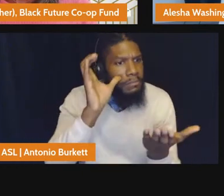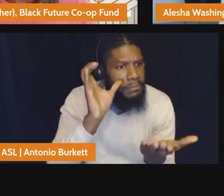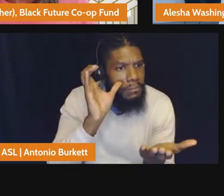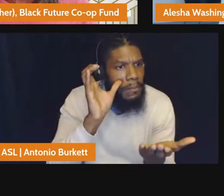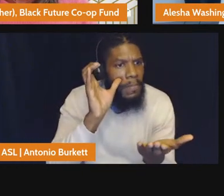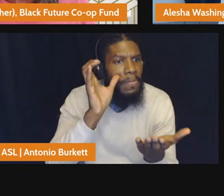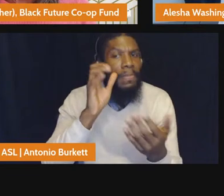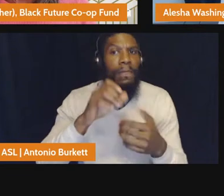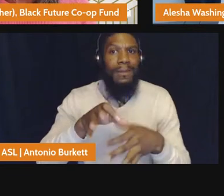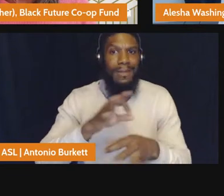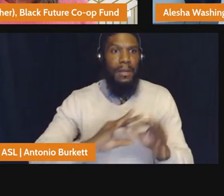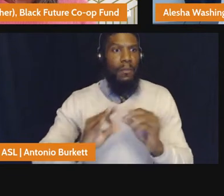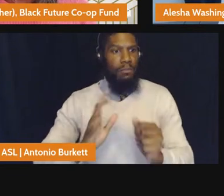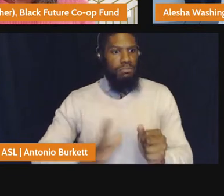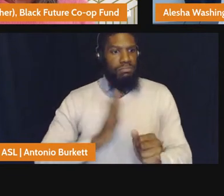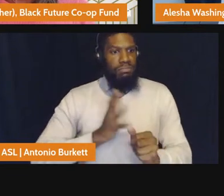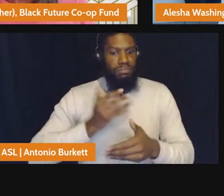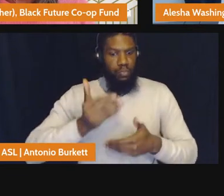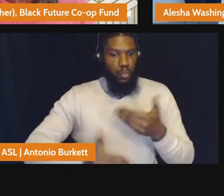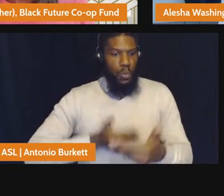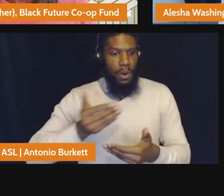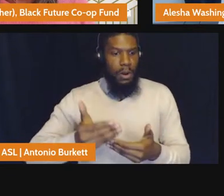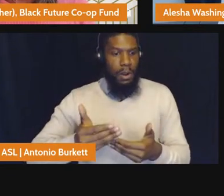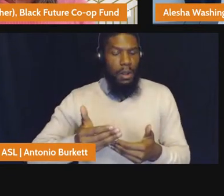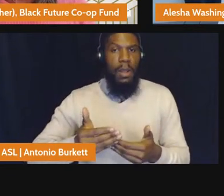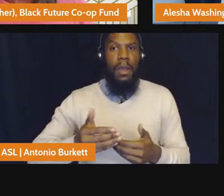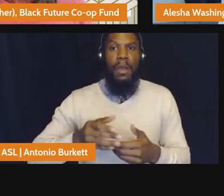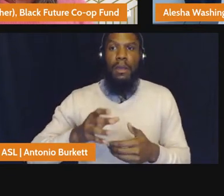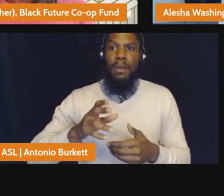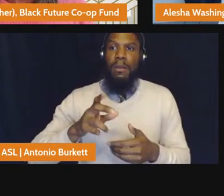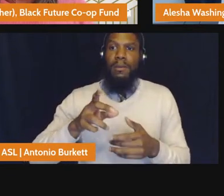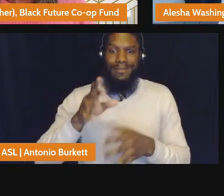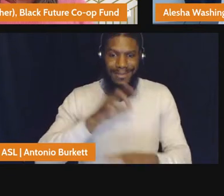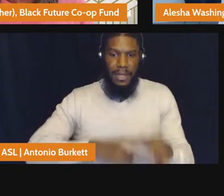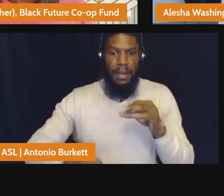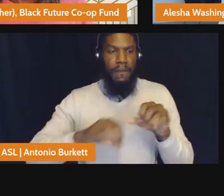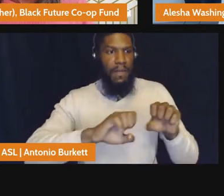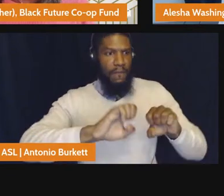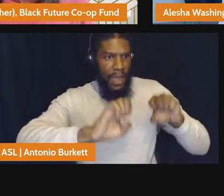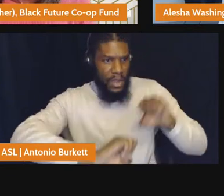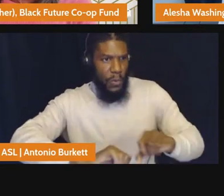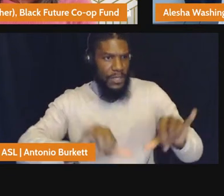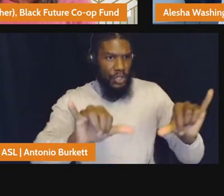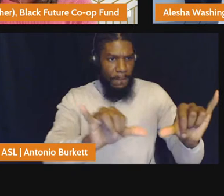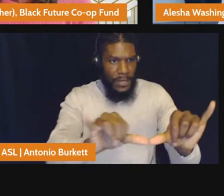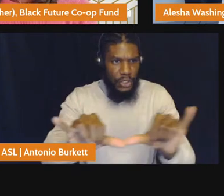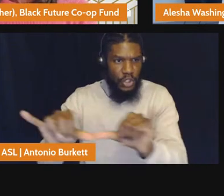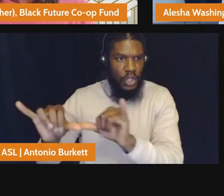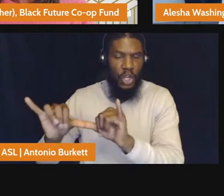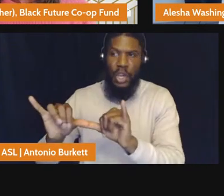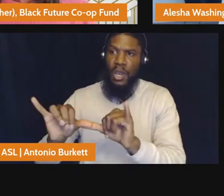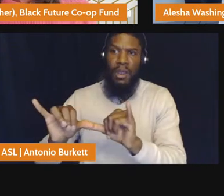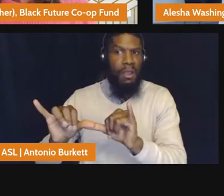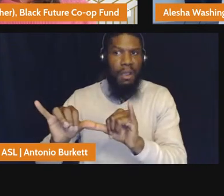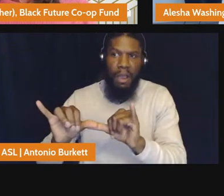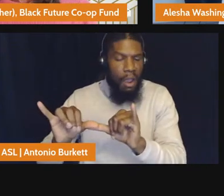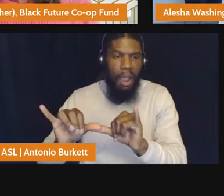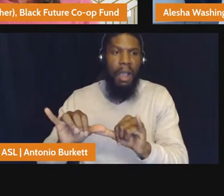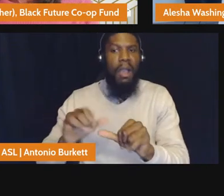being evaluated, for lack of a better term, but we eliminated all of it. And it has been,